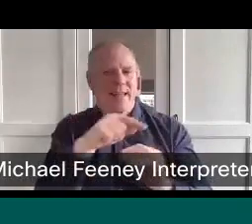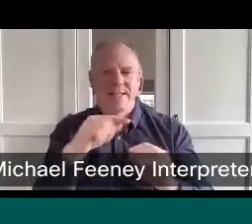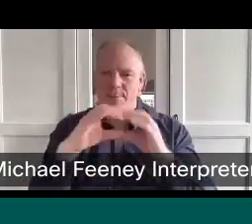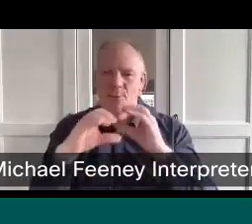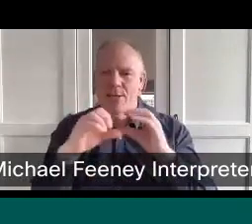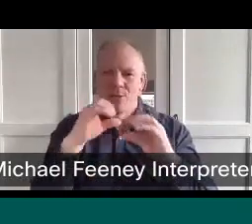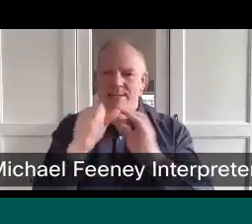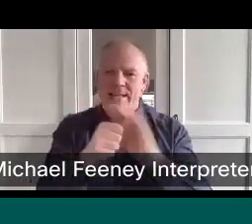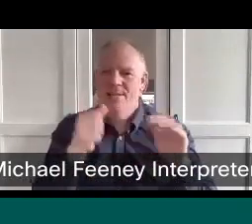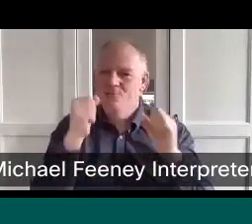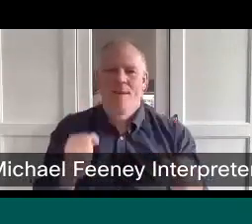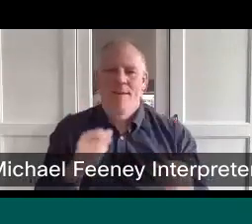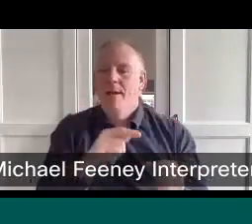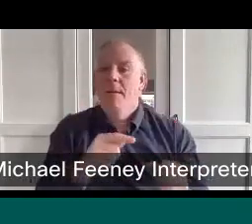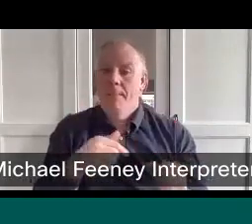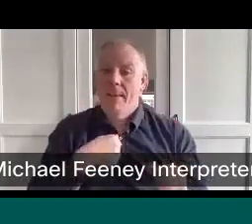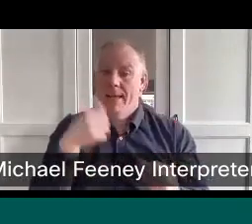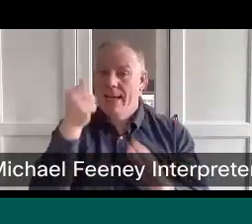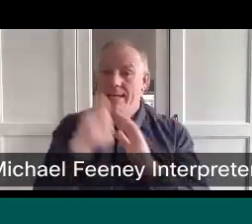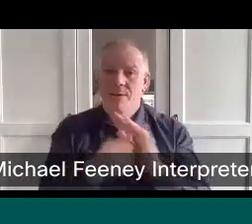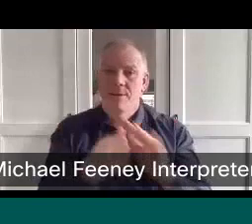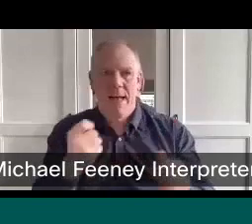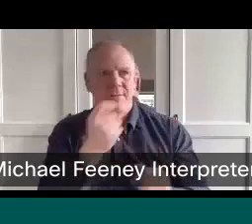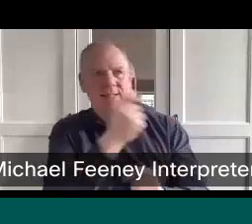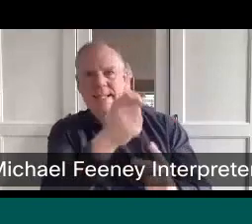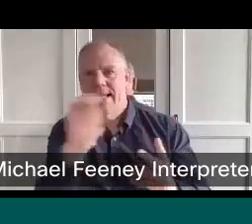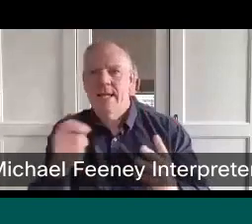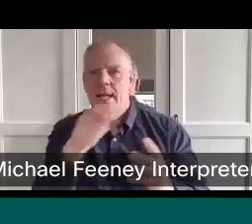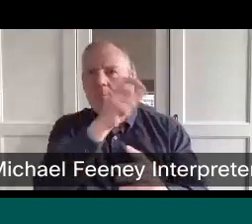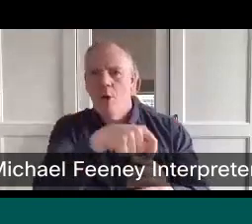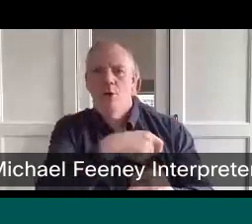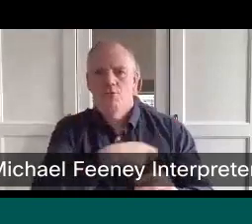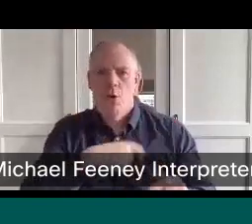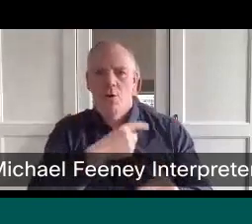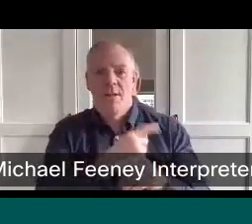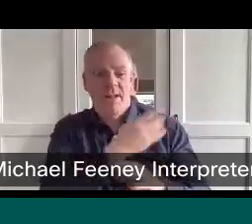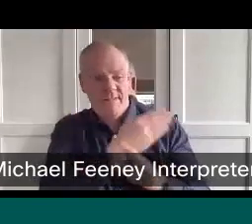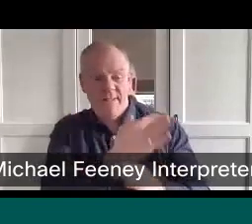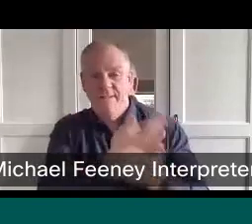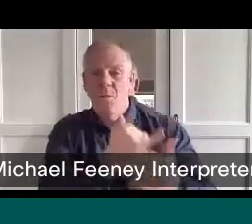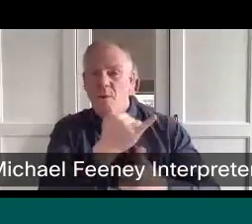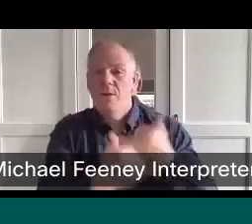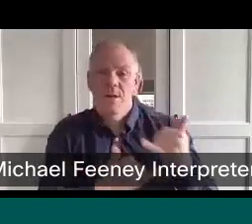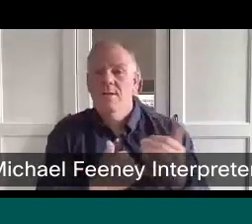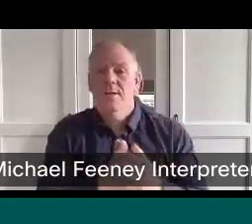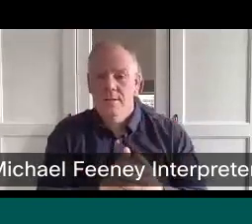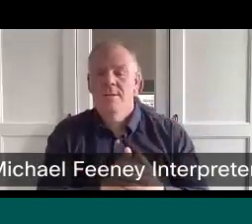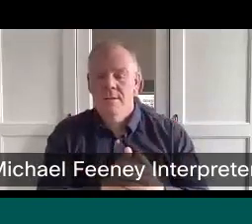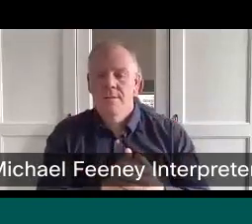have found in my experience of having designated persons in the role for the last couple of years that